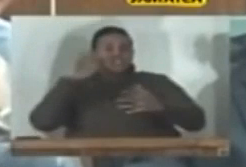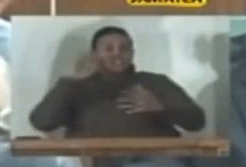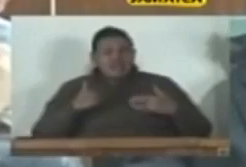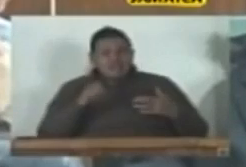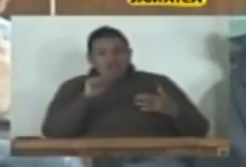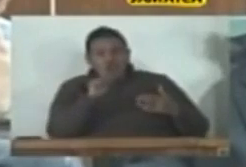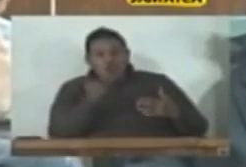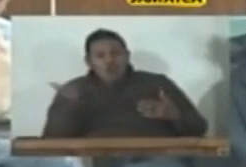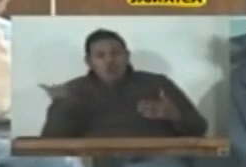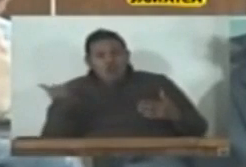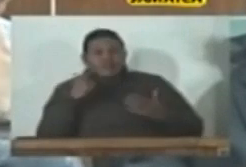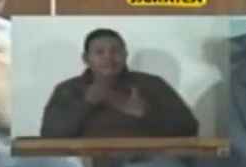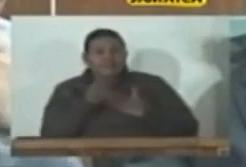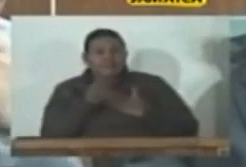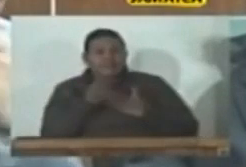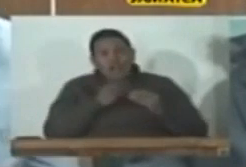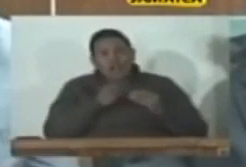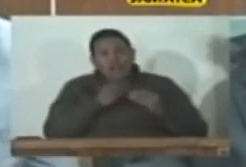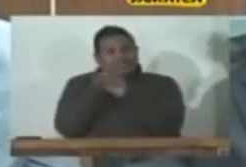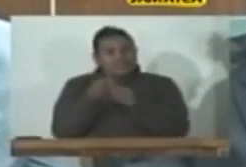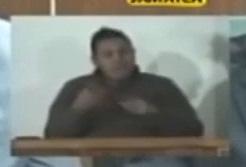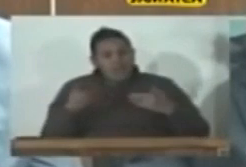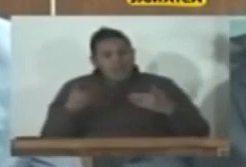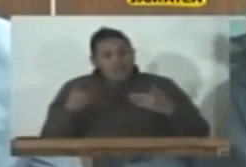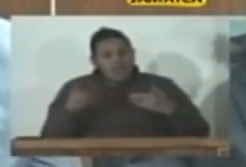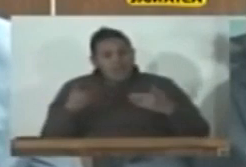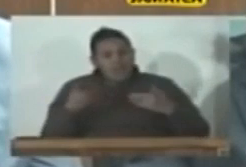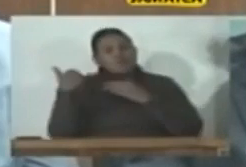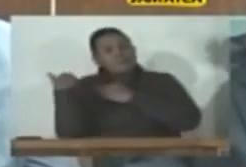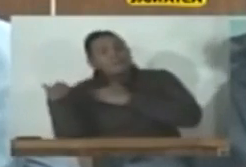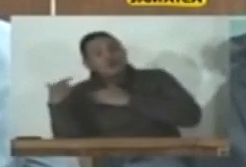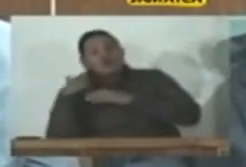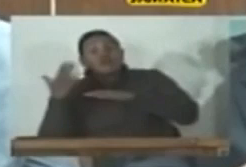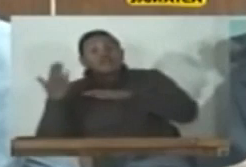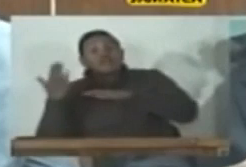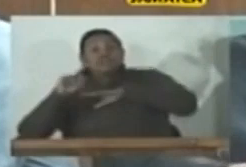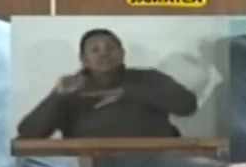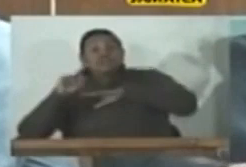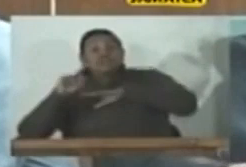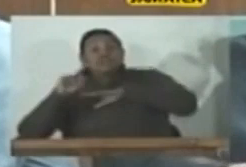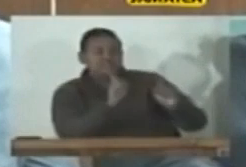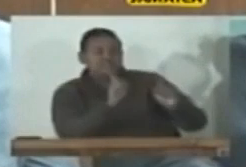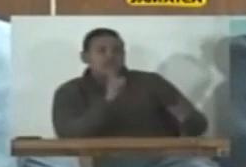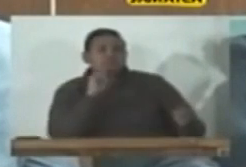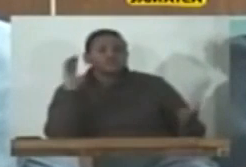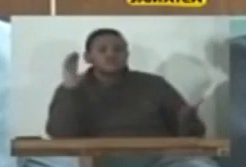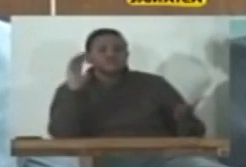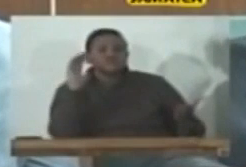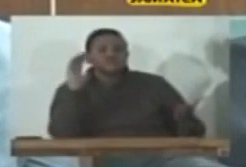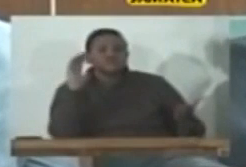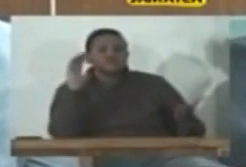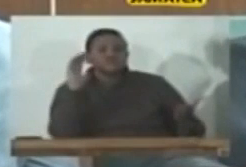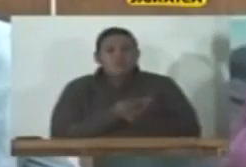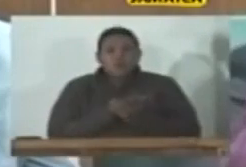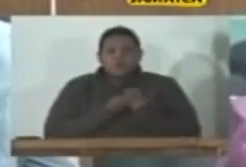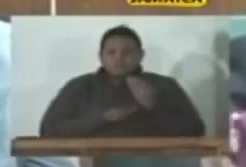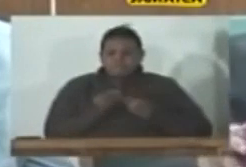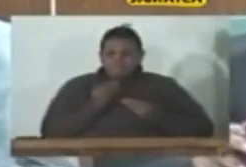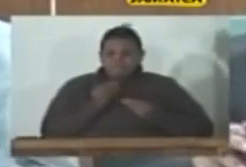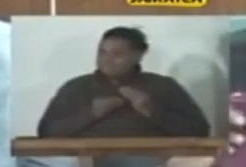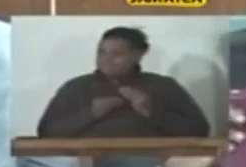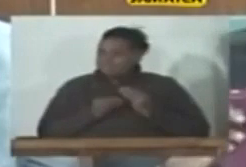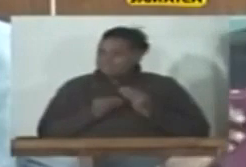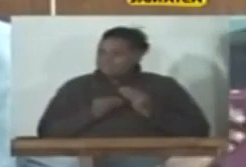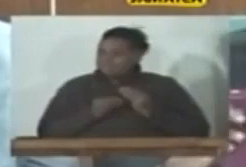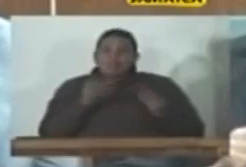taxation is reducing disposable income. It is compressing consumer spending, and it is compressing aggregate